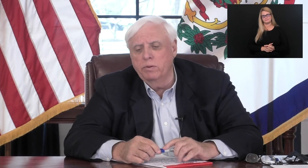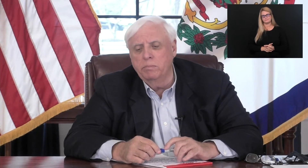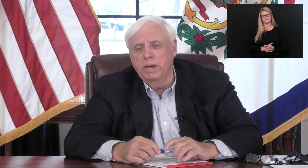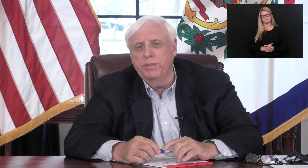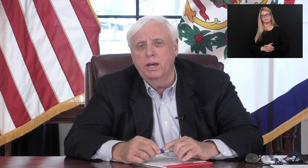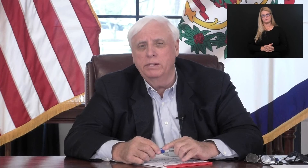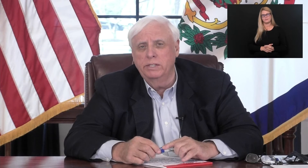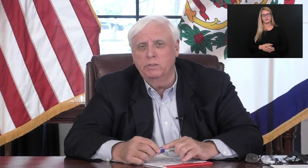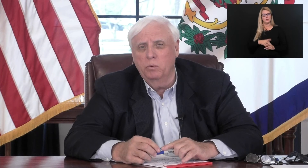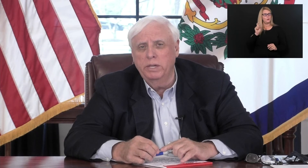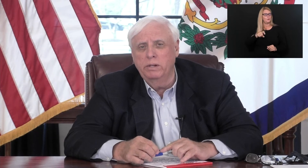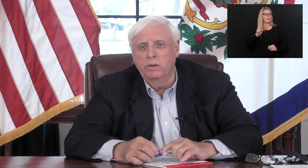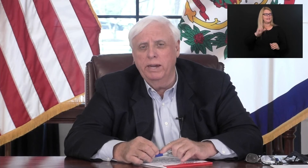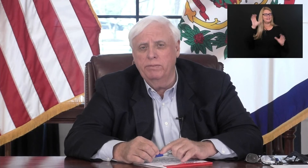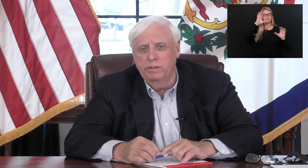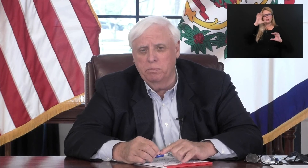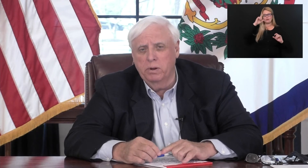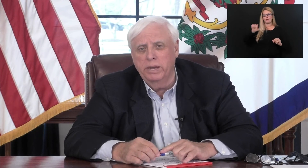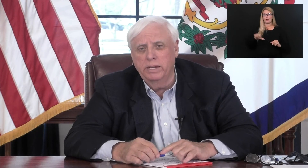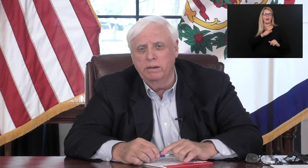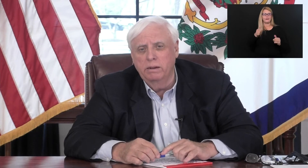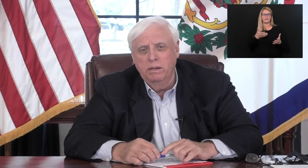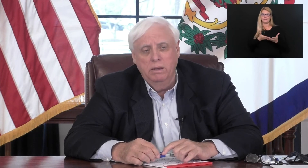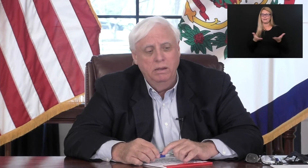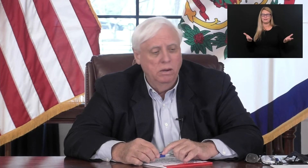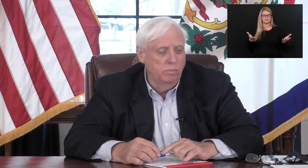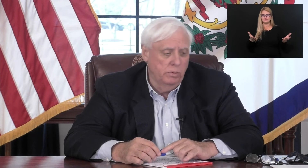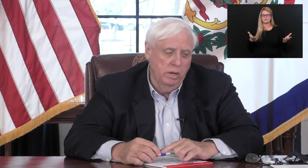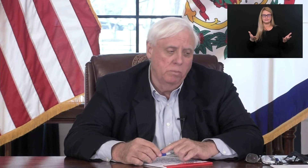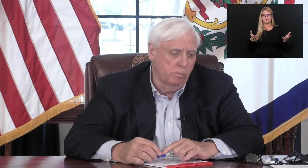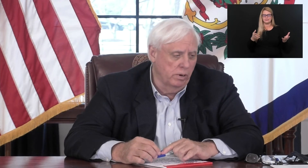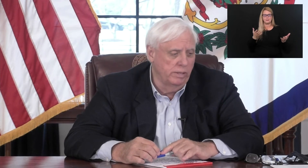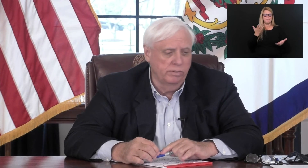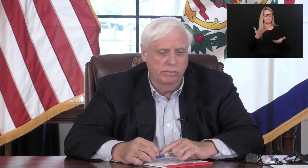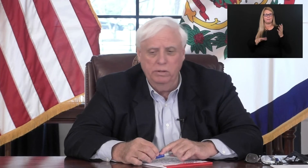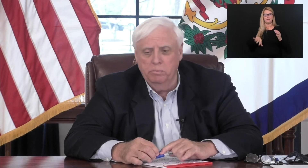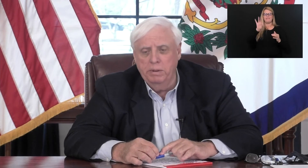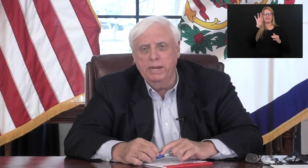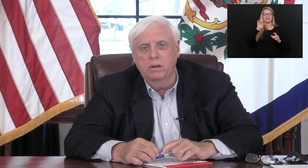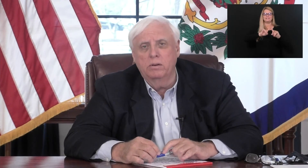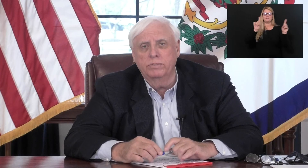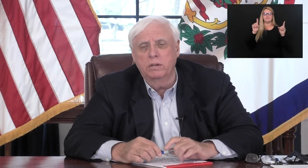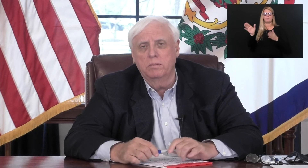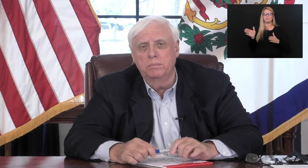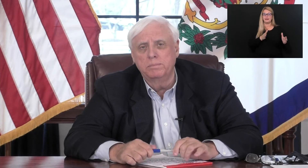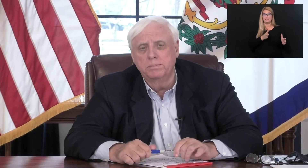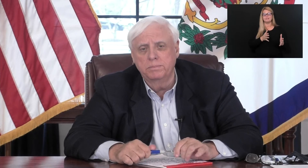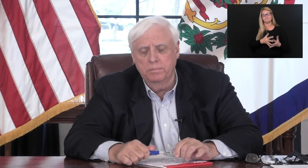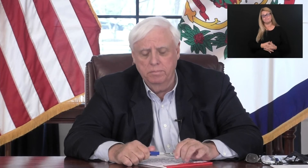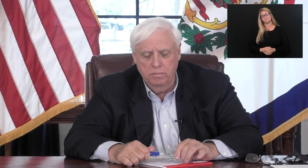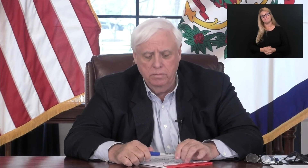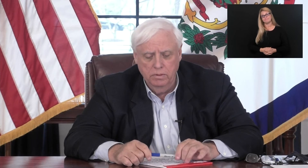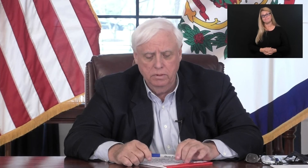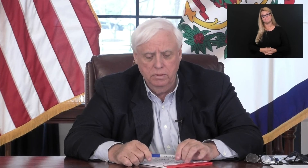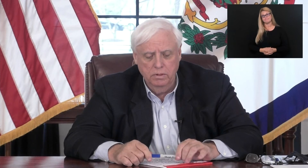maybe other methodologies that we can do after this break, and we hope and pray this thing will back off some.